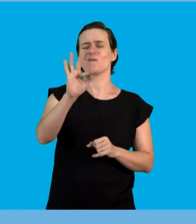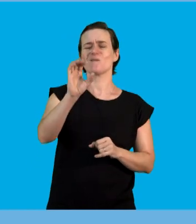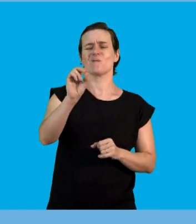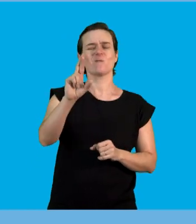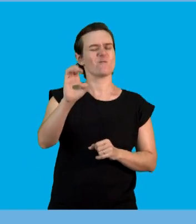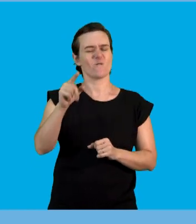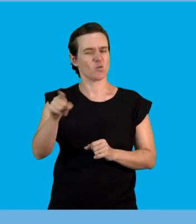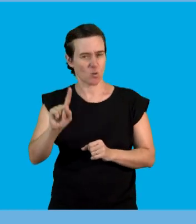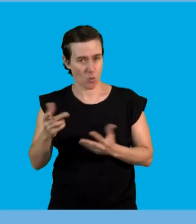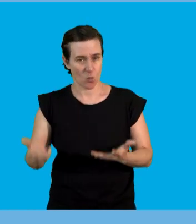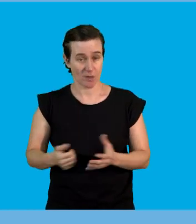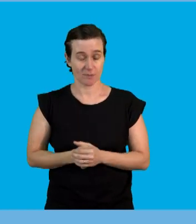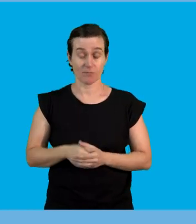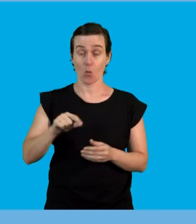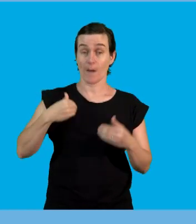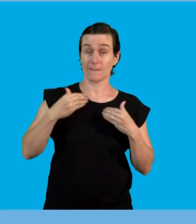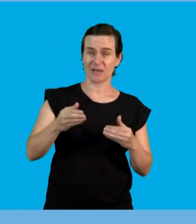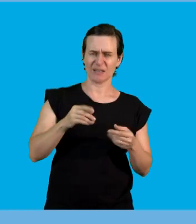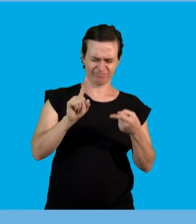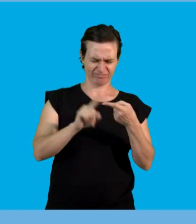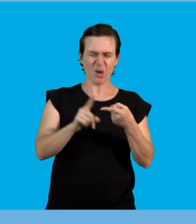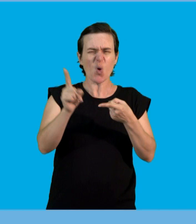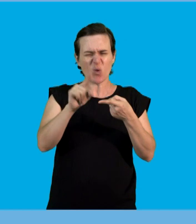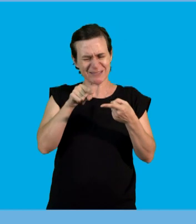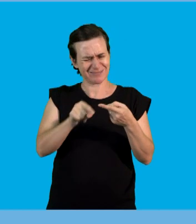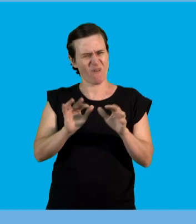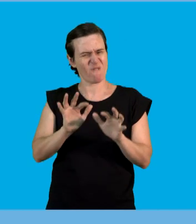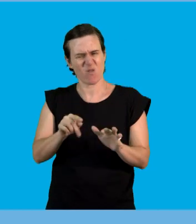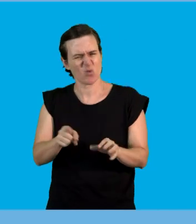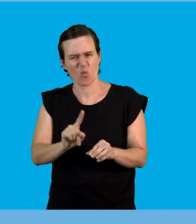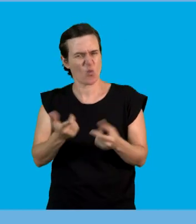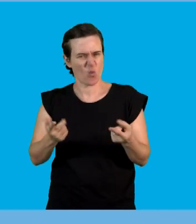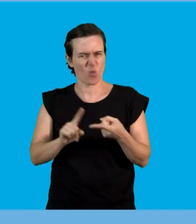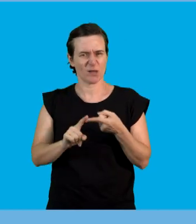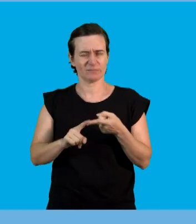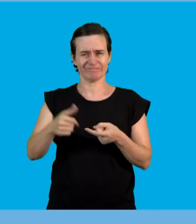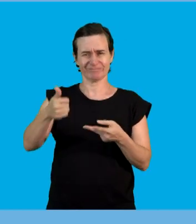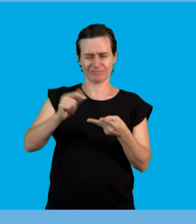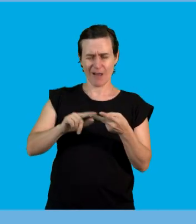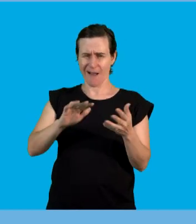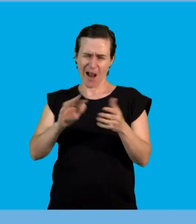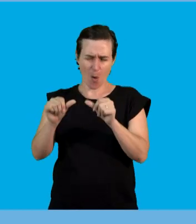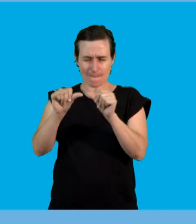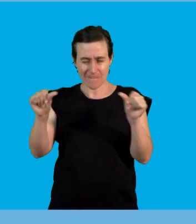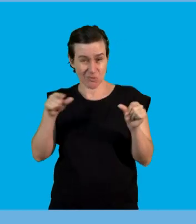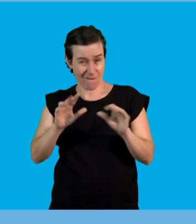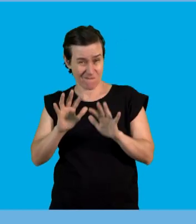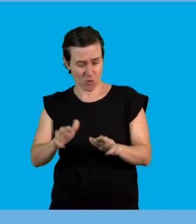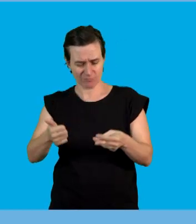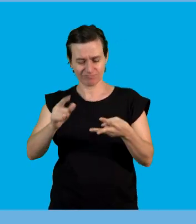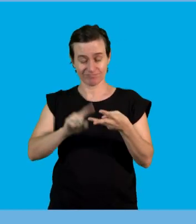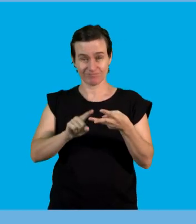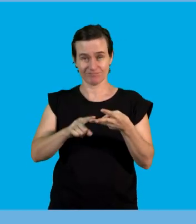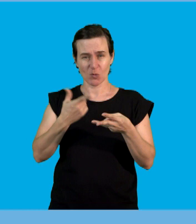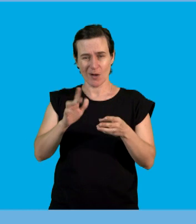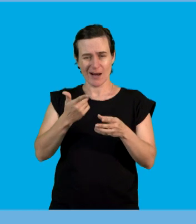that, we started by looking at what is this force that you're actually talking about, how do we measure this force, and what are the effects